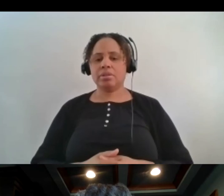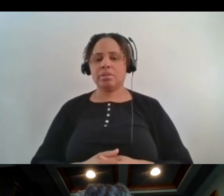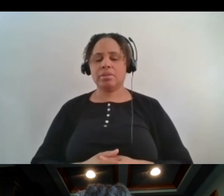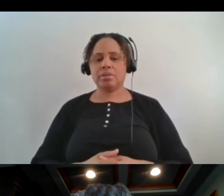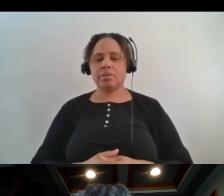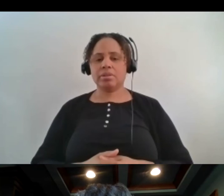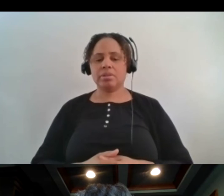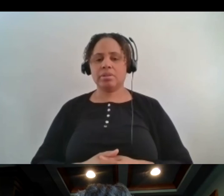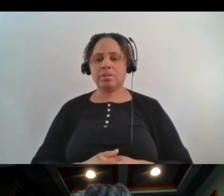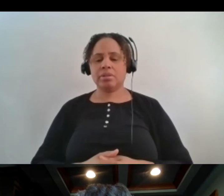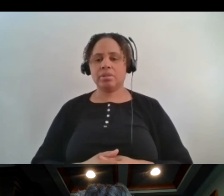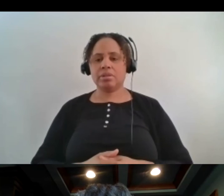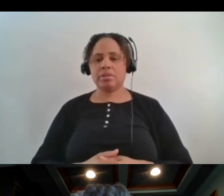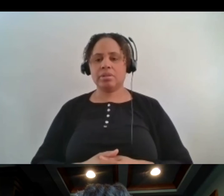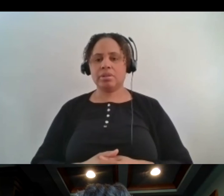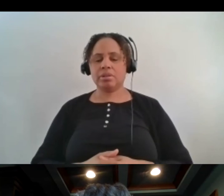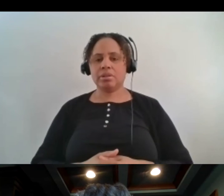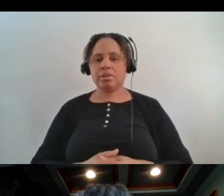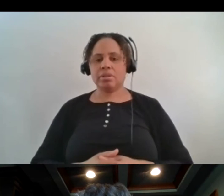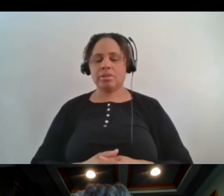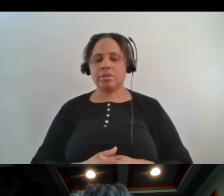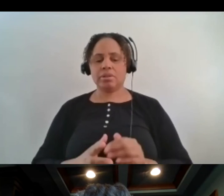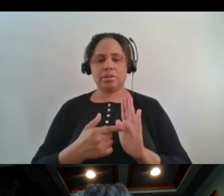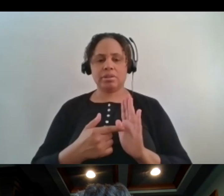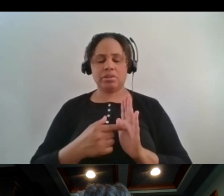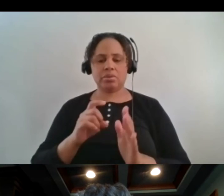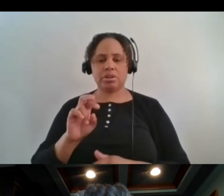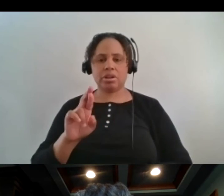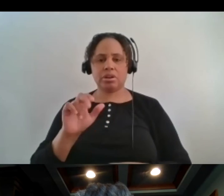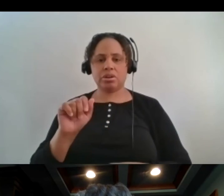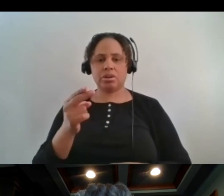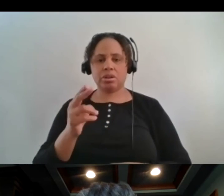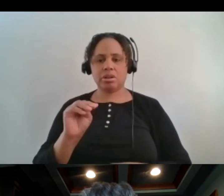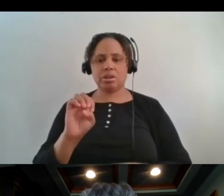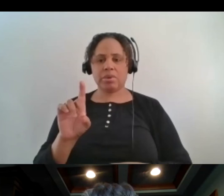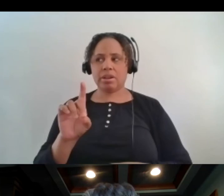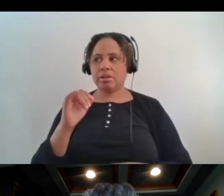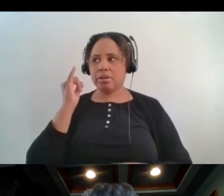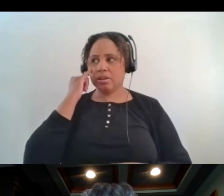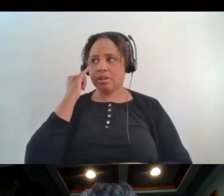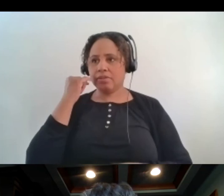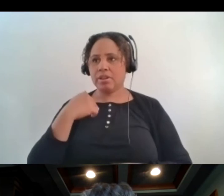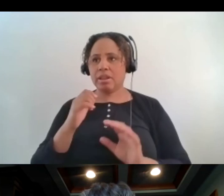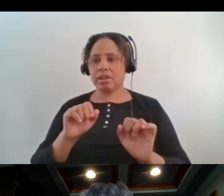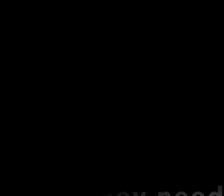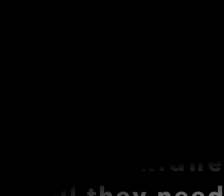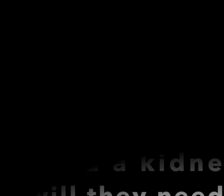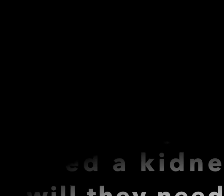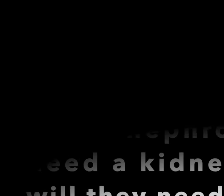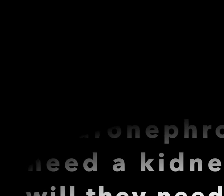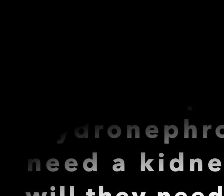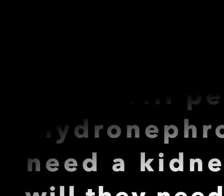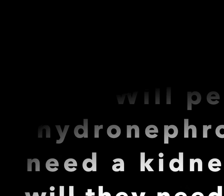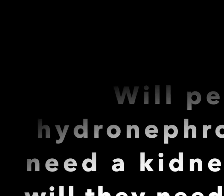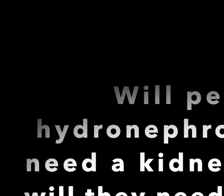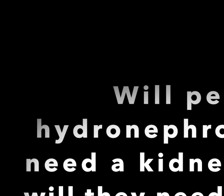And this one, Dr. Ahmed, if I can ask you, is about hydronephrosis. So will